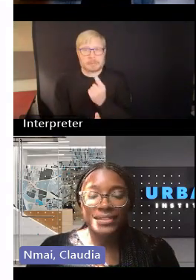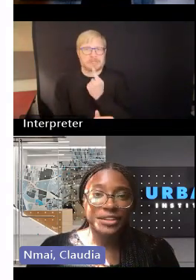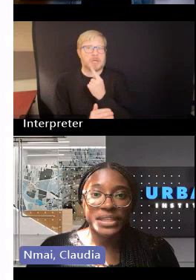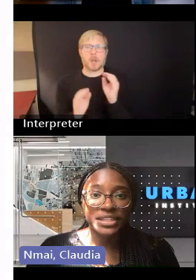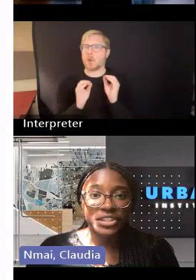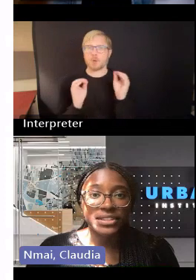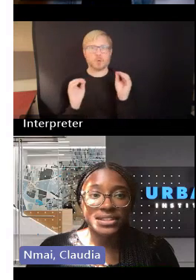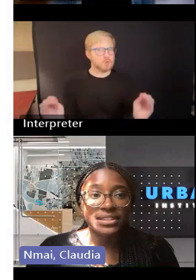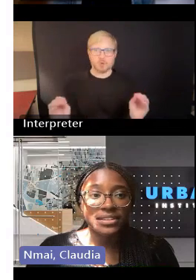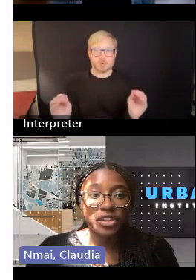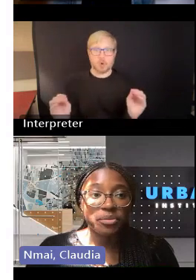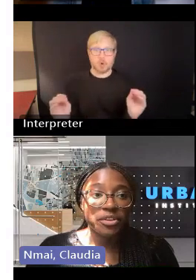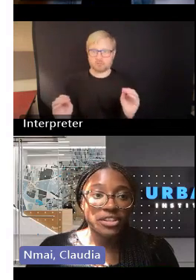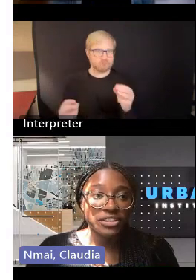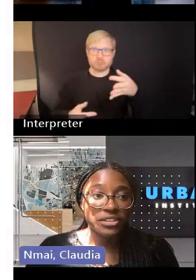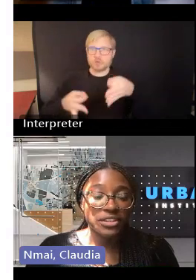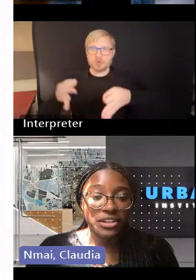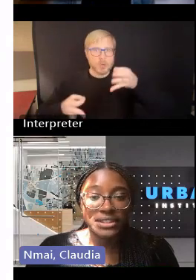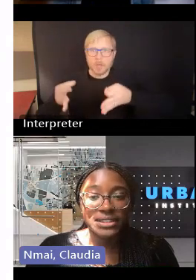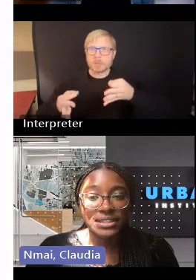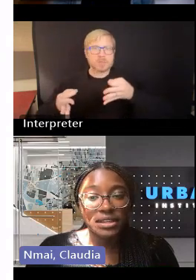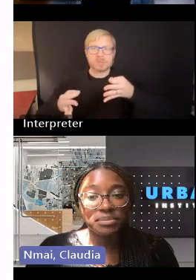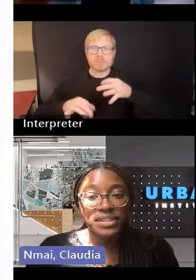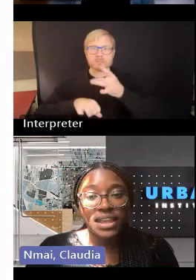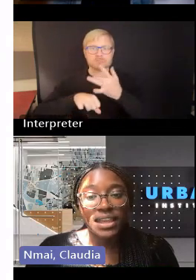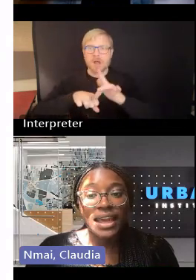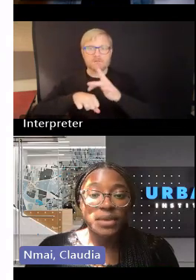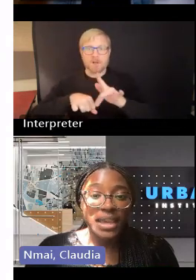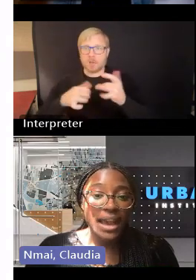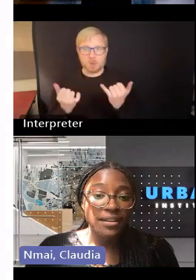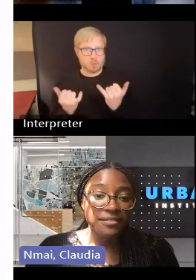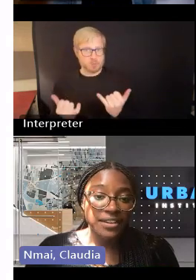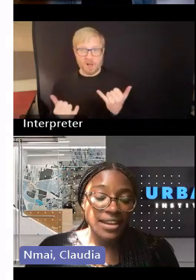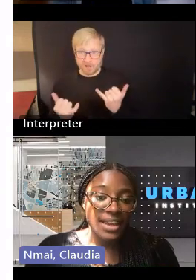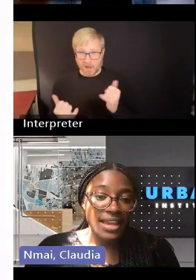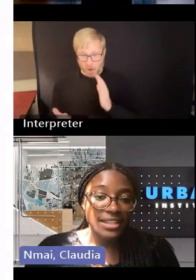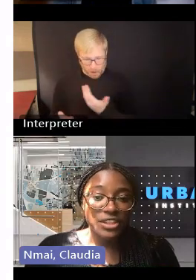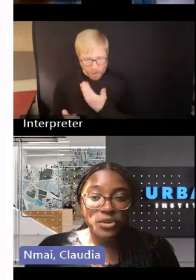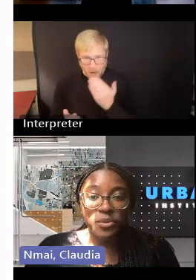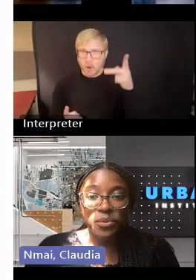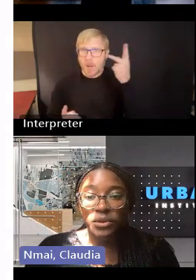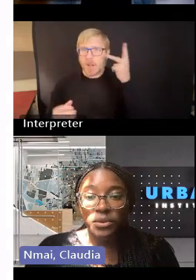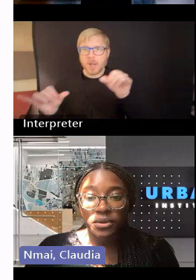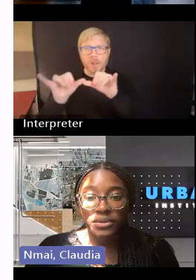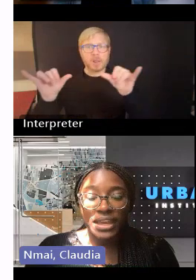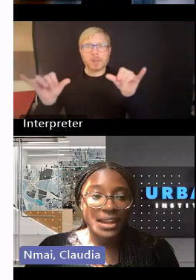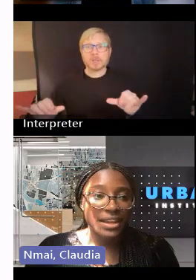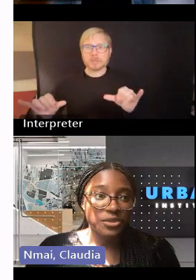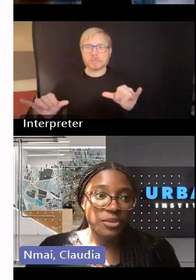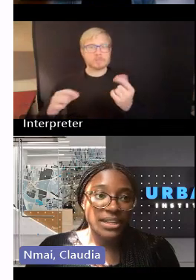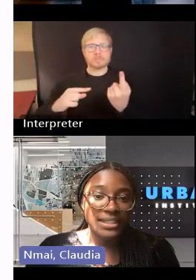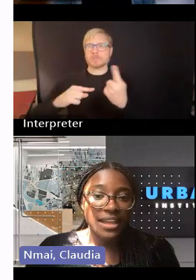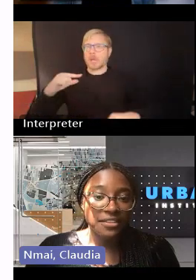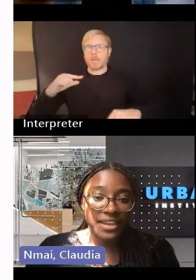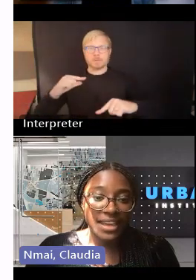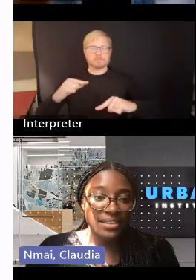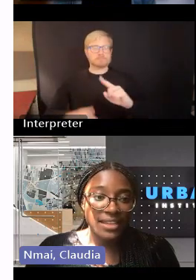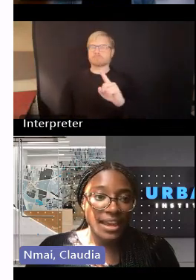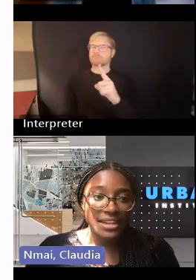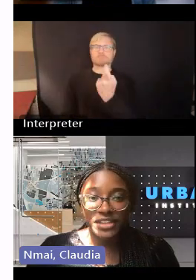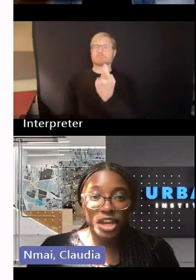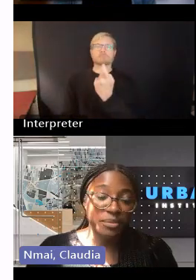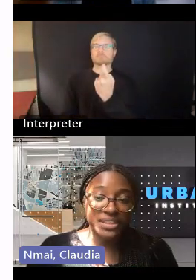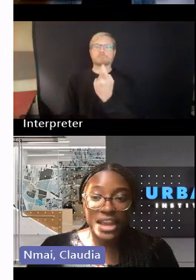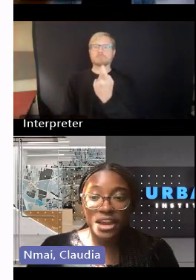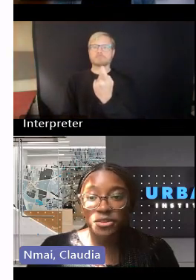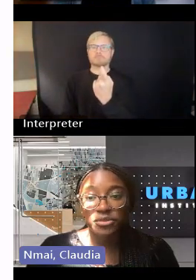or that they don't think justice is available under the current systems that we have. And so one quote that I just wanted to elevate